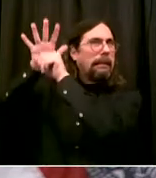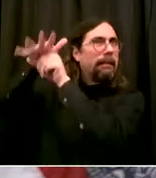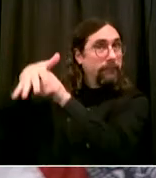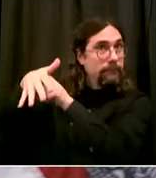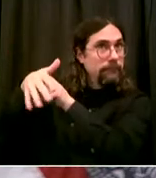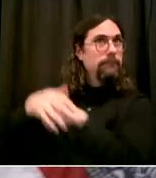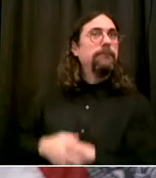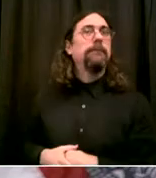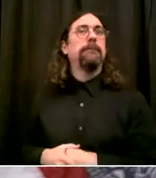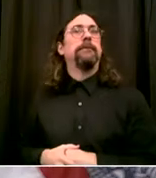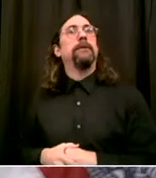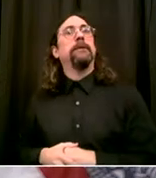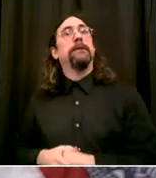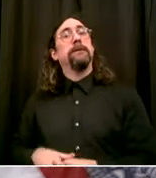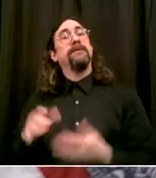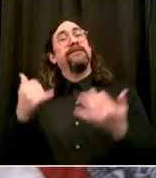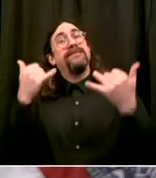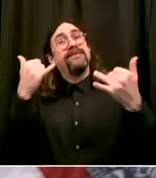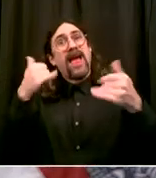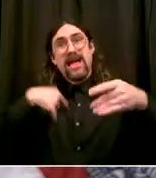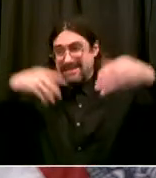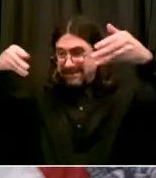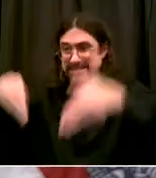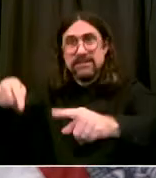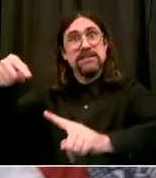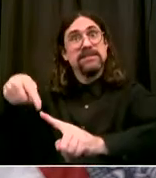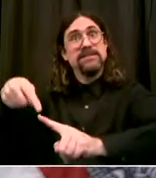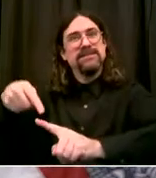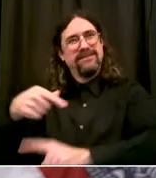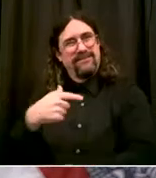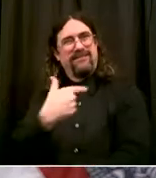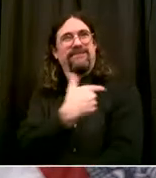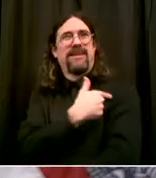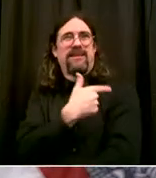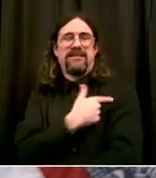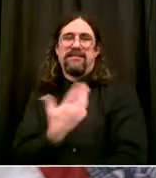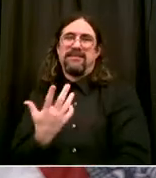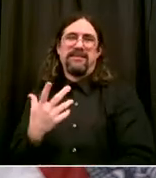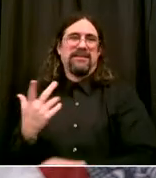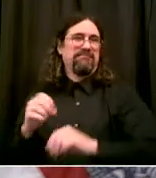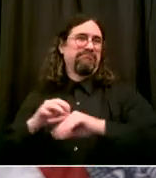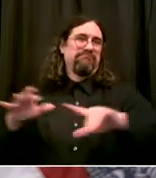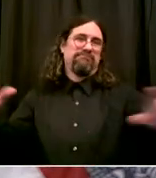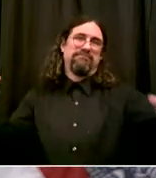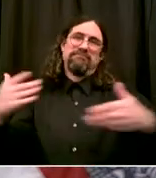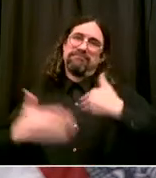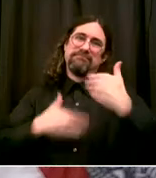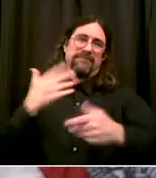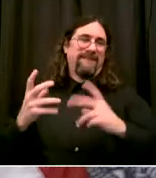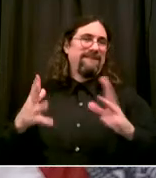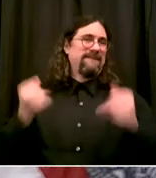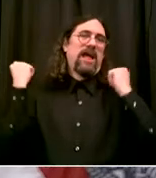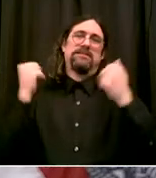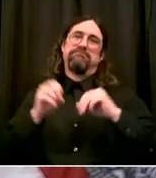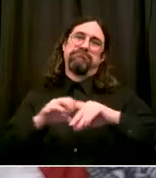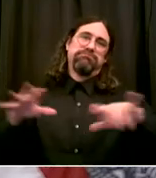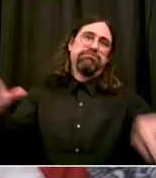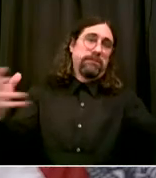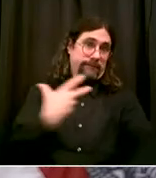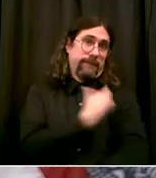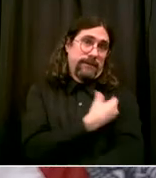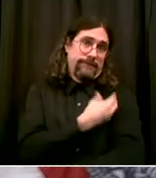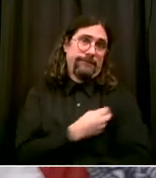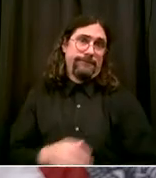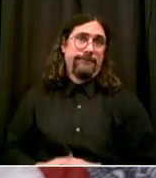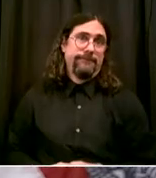as possible, so they're safe and their families are safe. Go ahead. The next is Stacy from Fox 5.